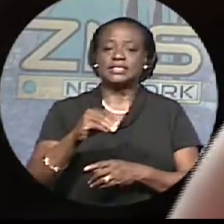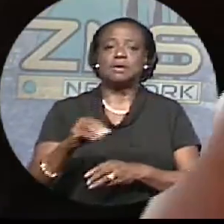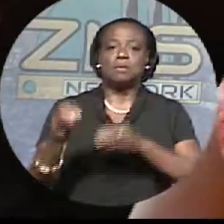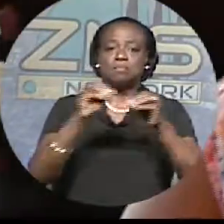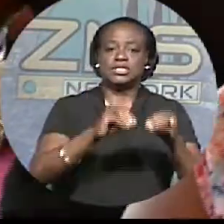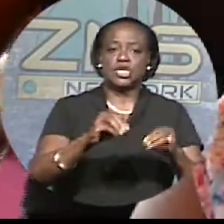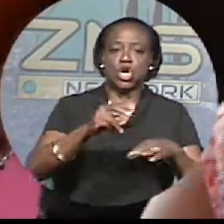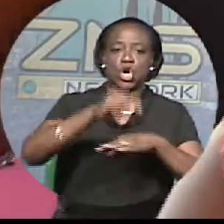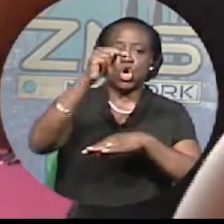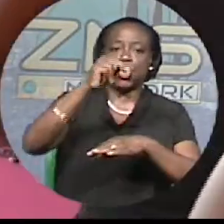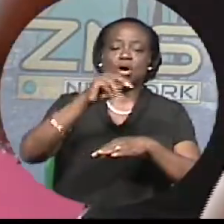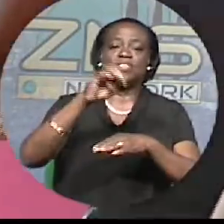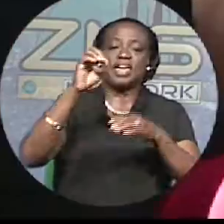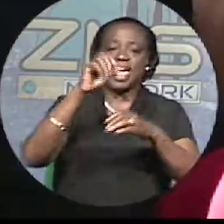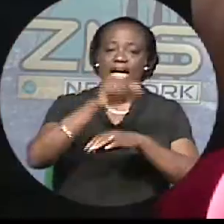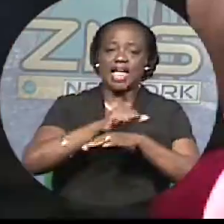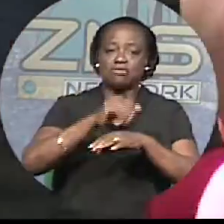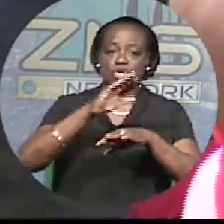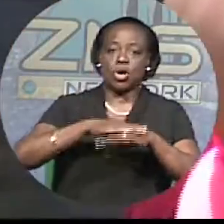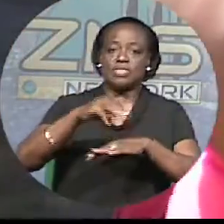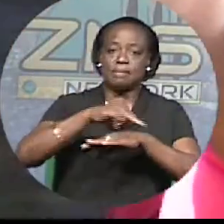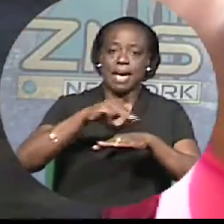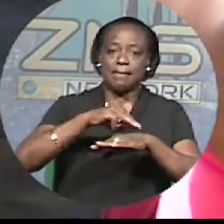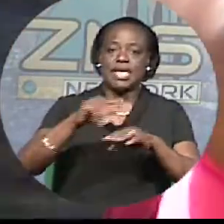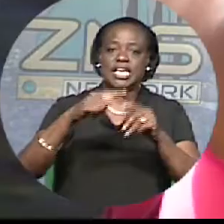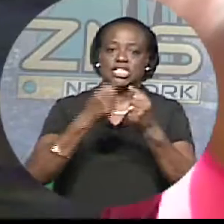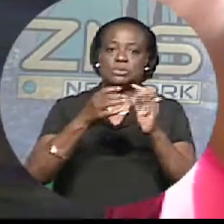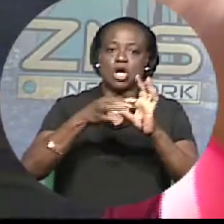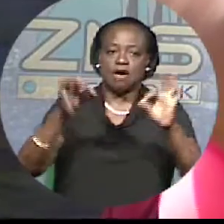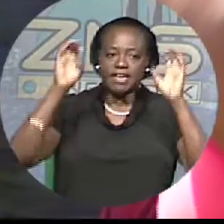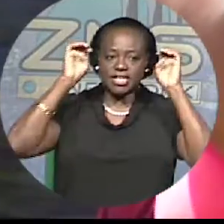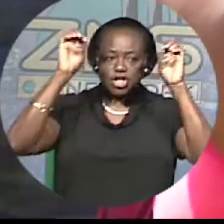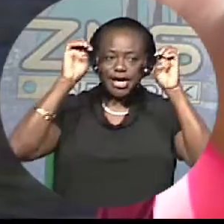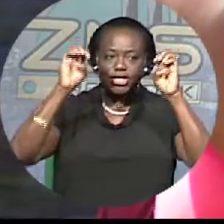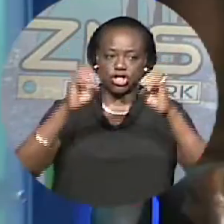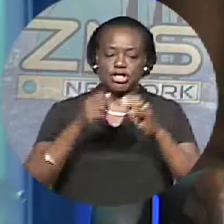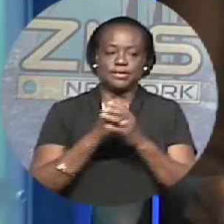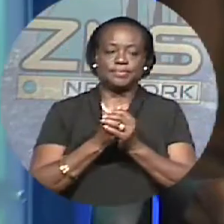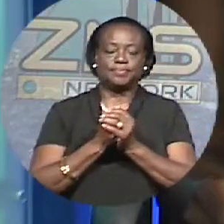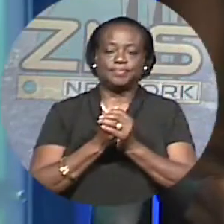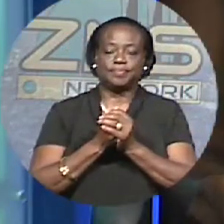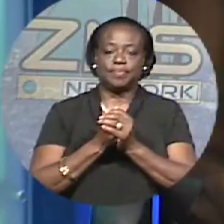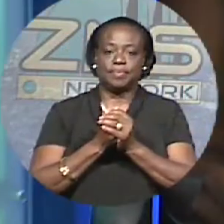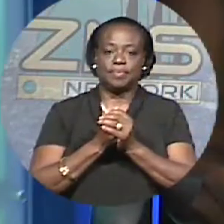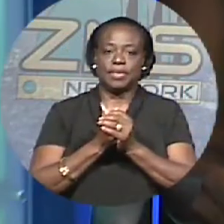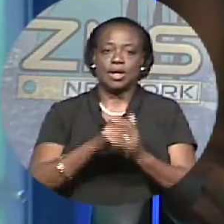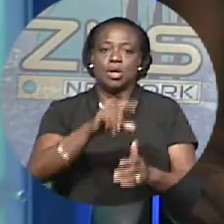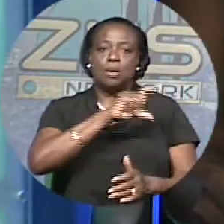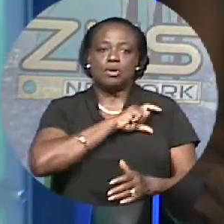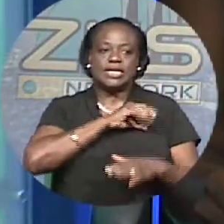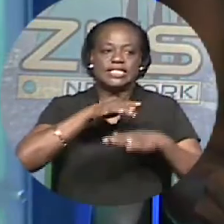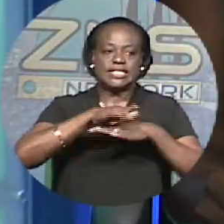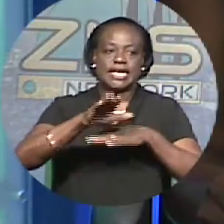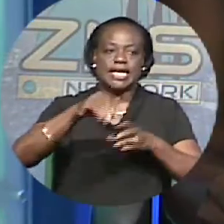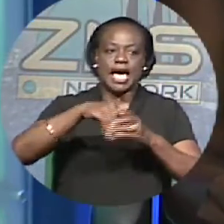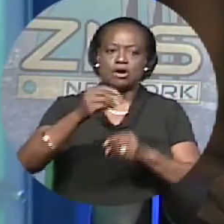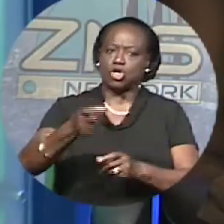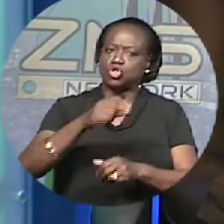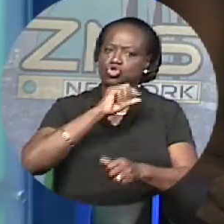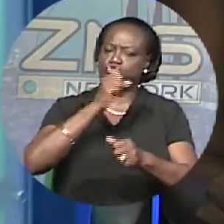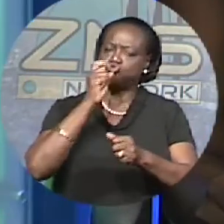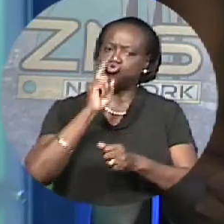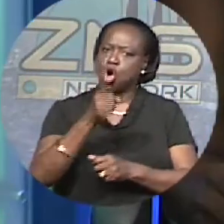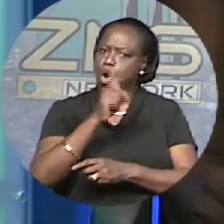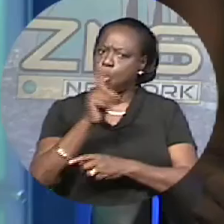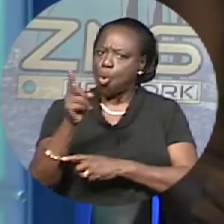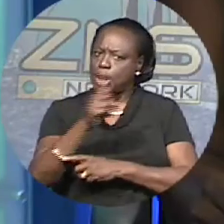in the terms of education. Reporting for the ZNS News Network, I'm Julian Gibson. And police sending out a strong warning tonight